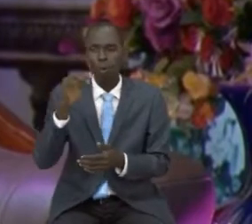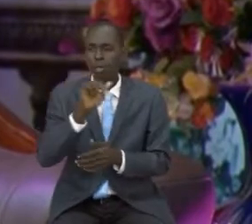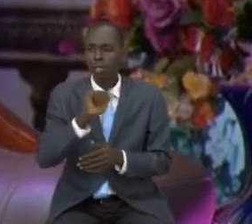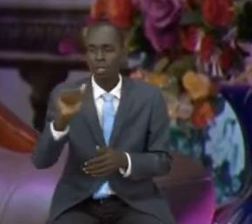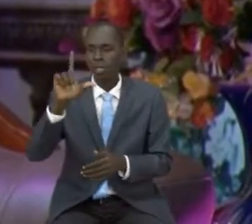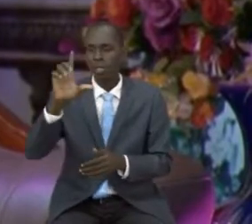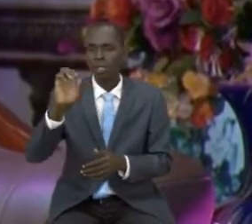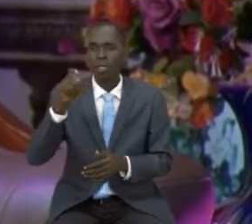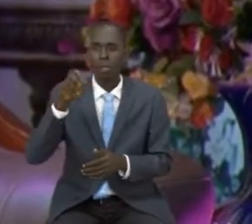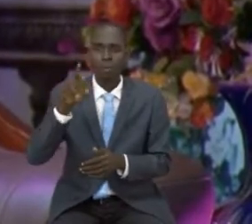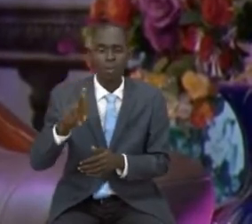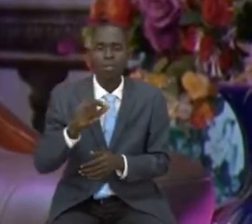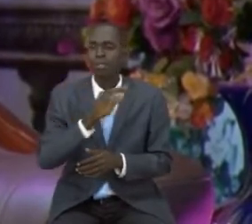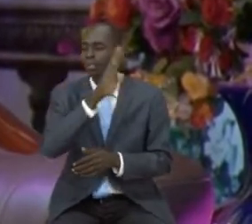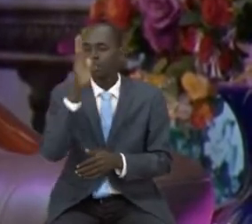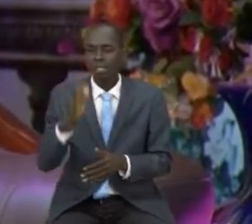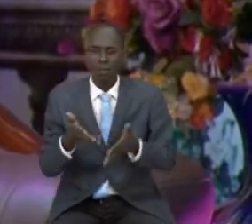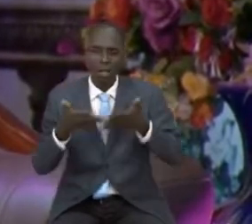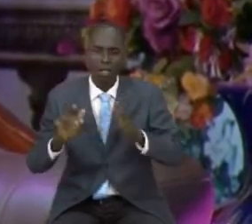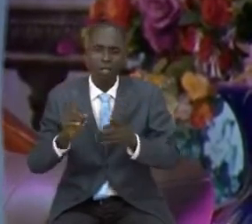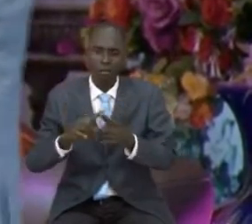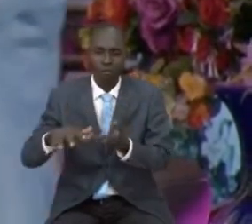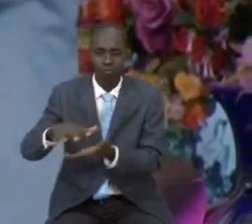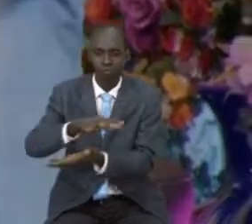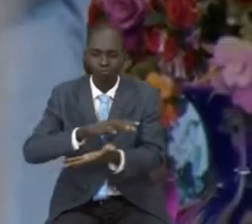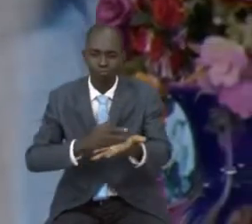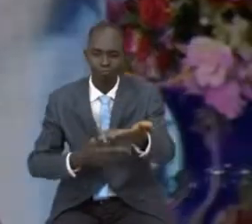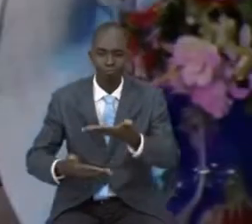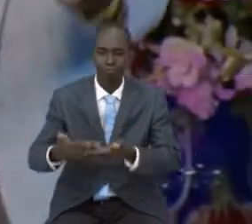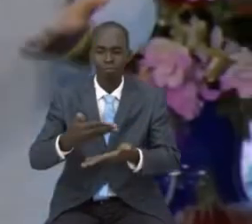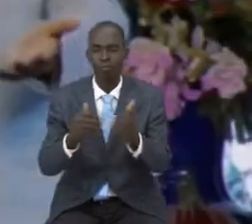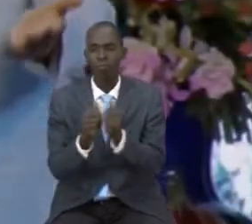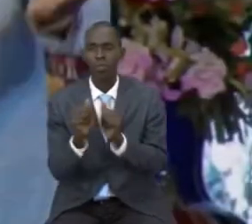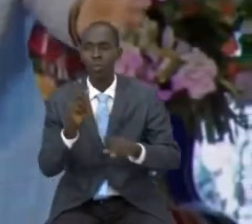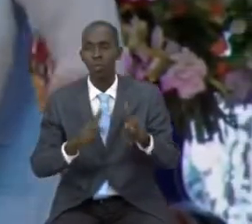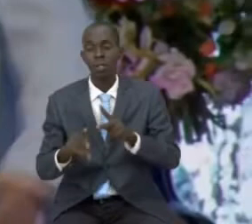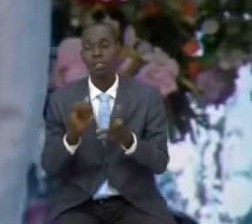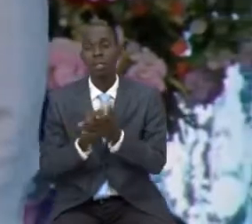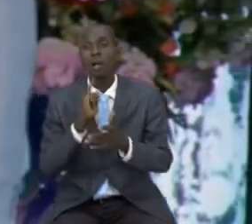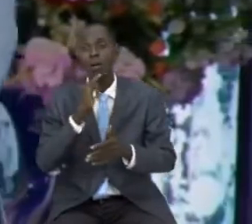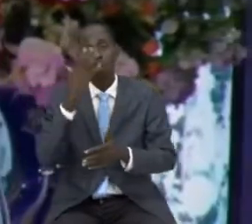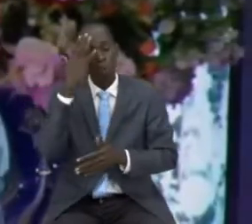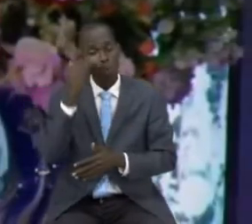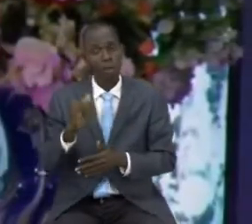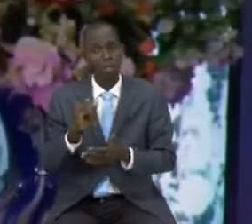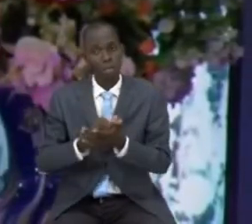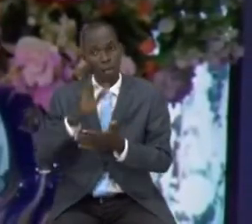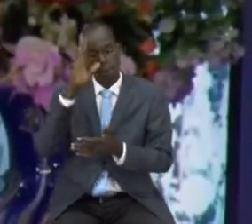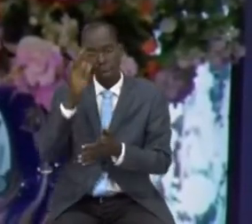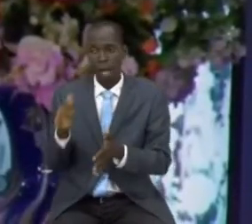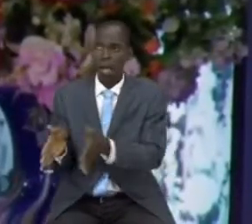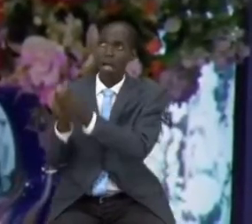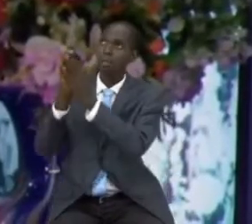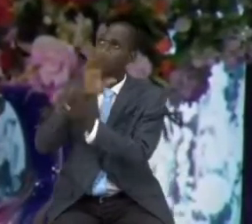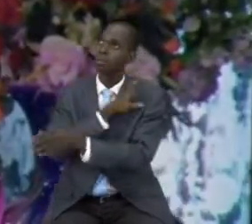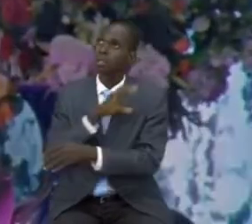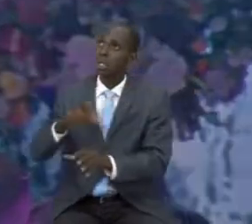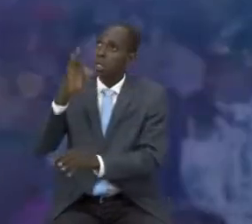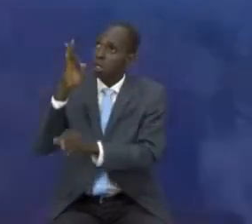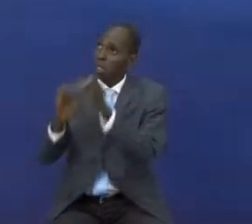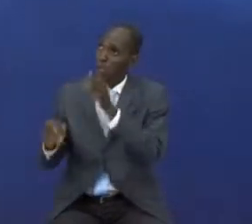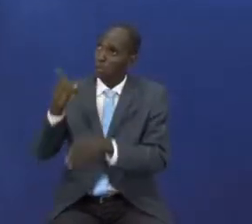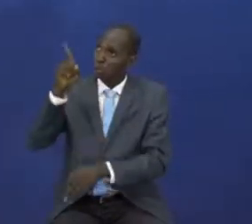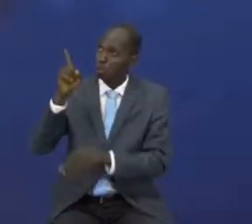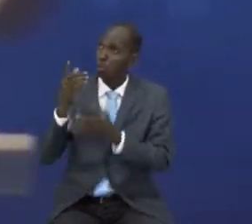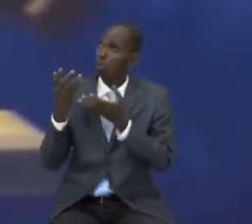never allowed to mix with the people. That's why he said, if thou wilt, thou